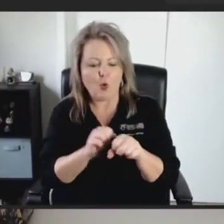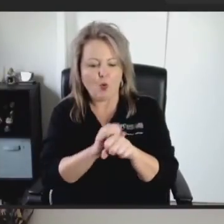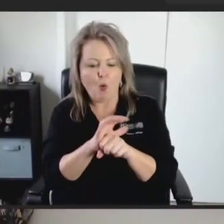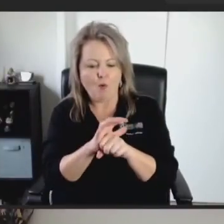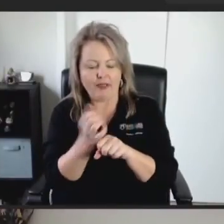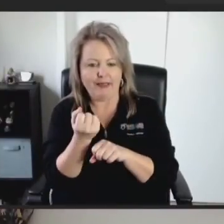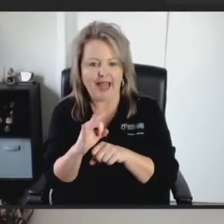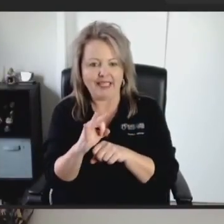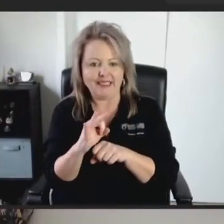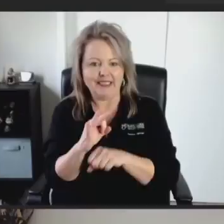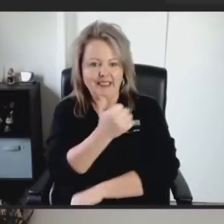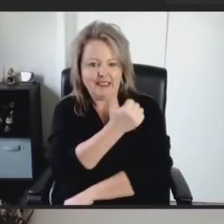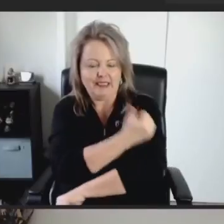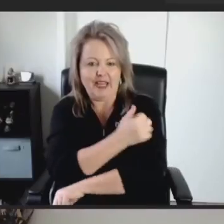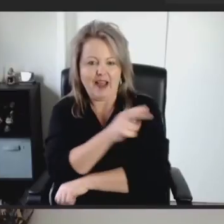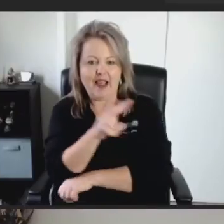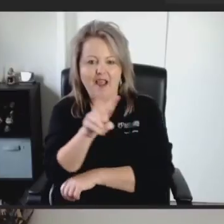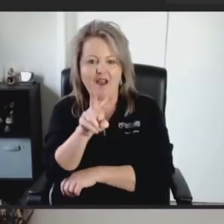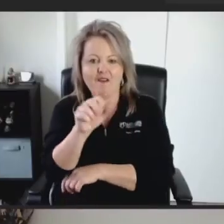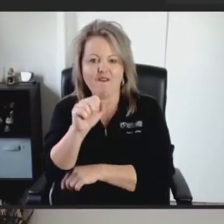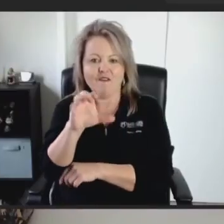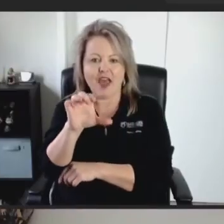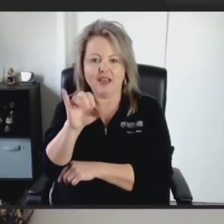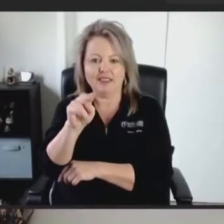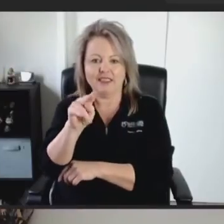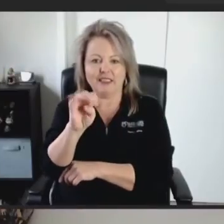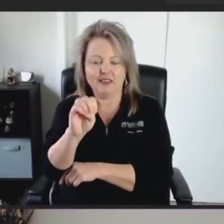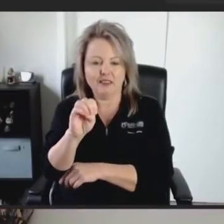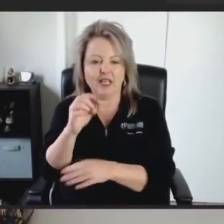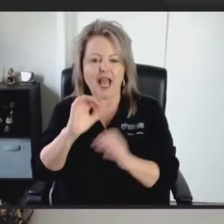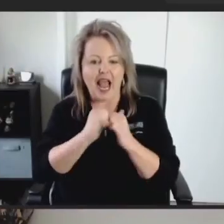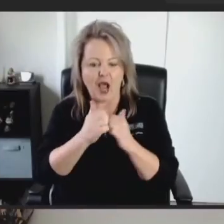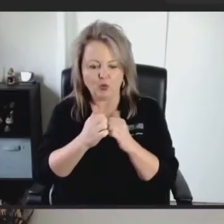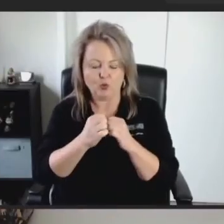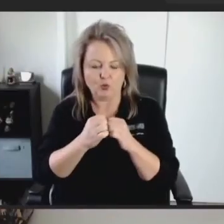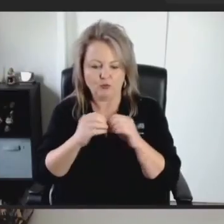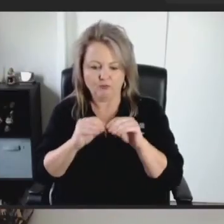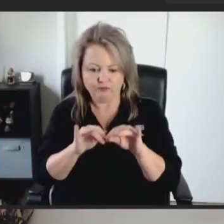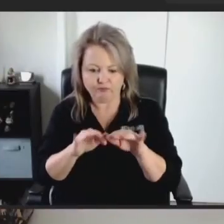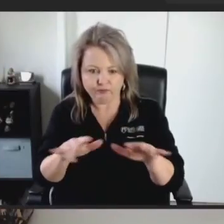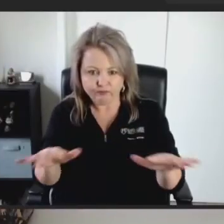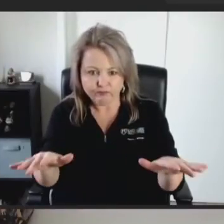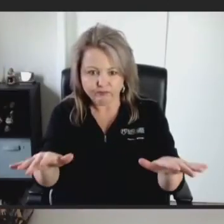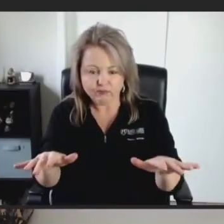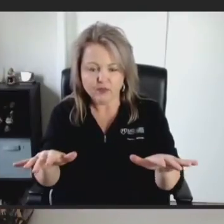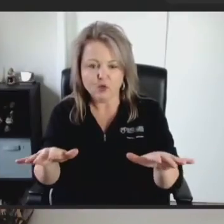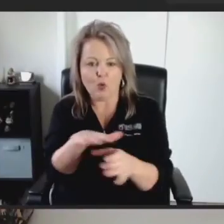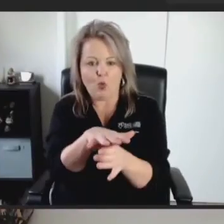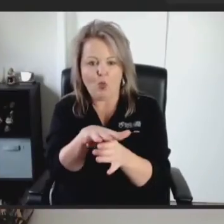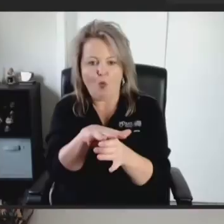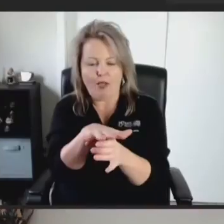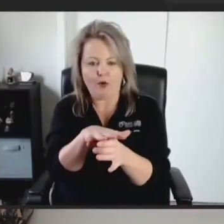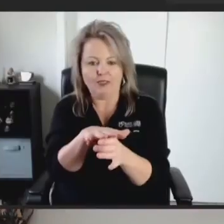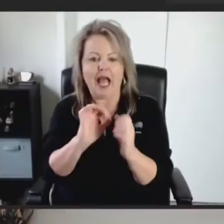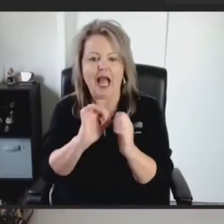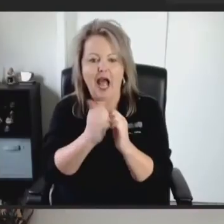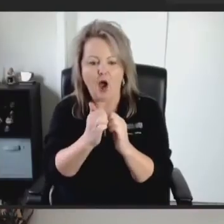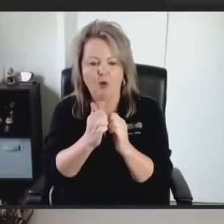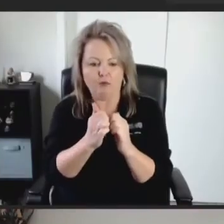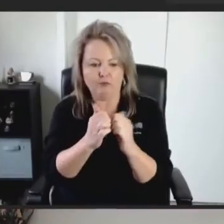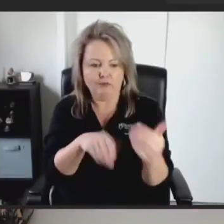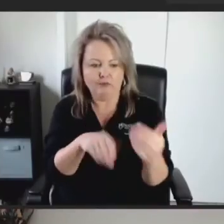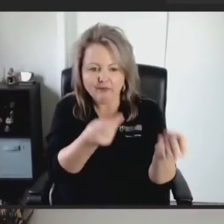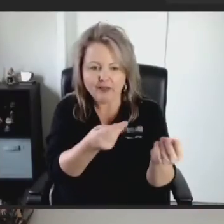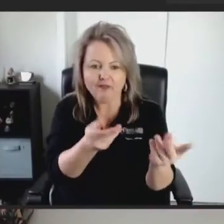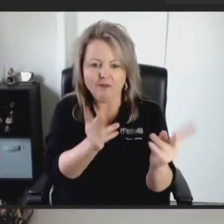expect with allocation and delivery to the local areas of the people who may be viewing